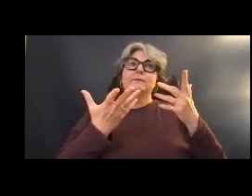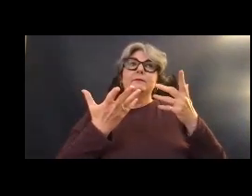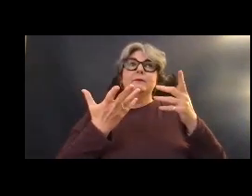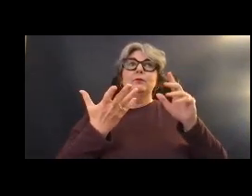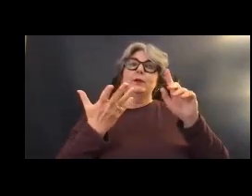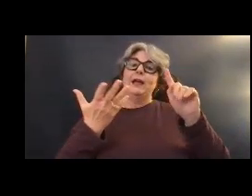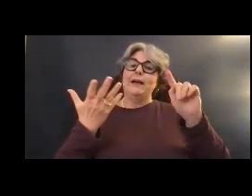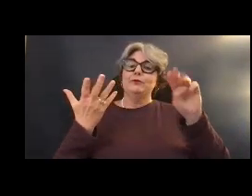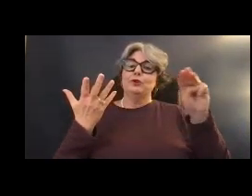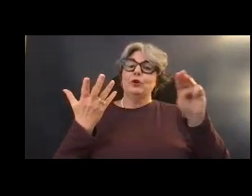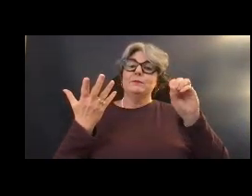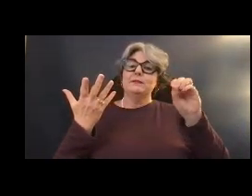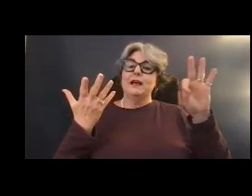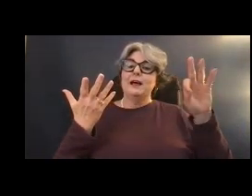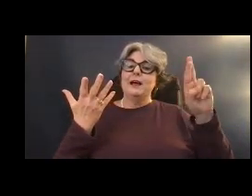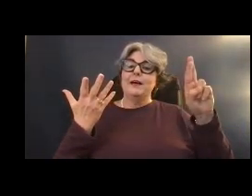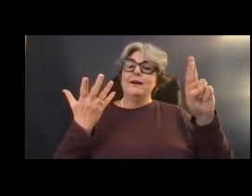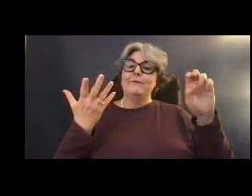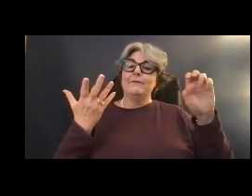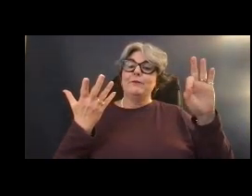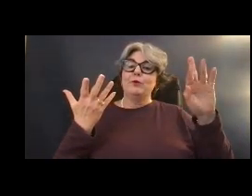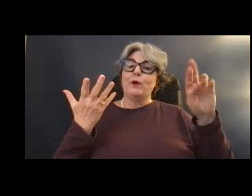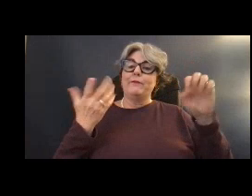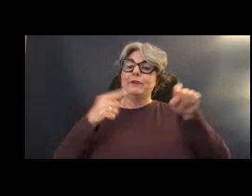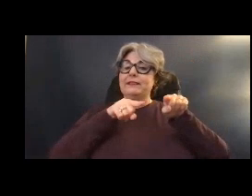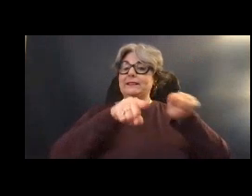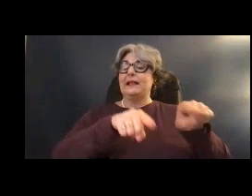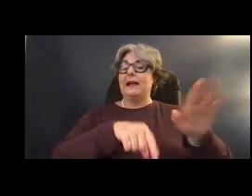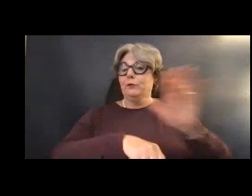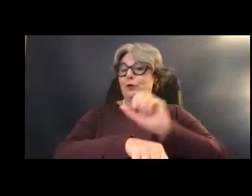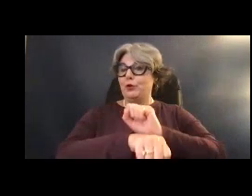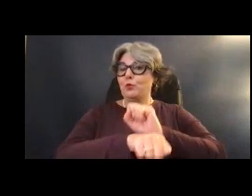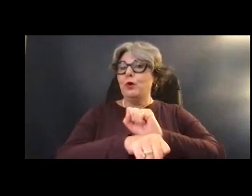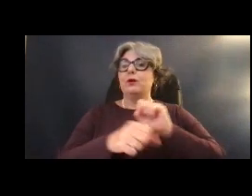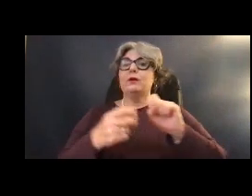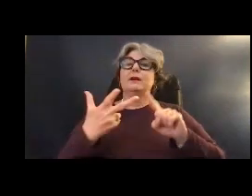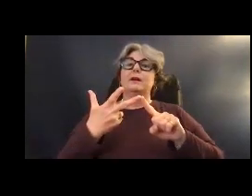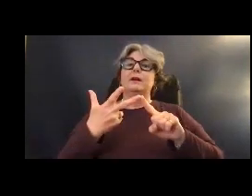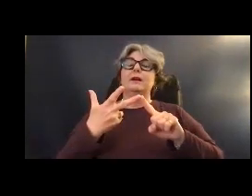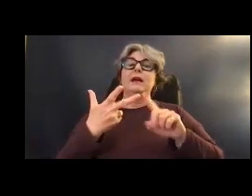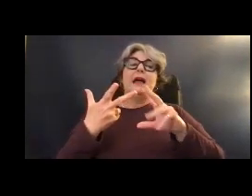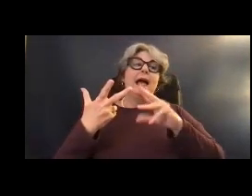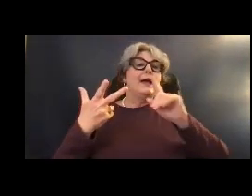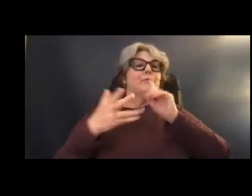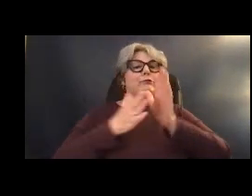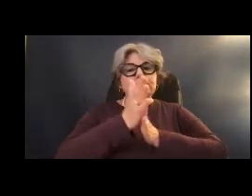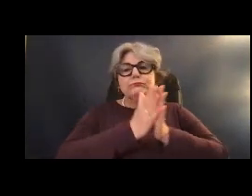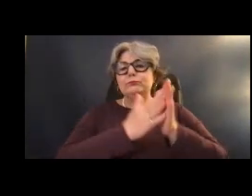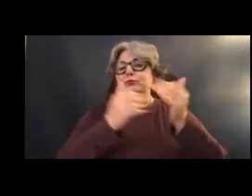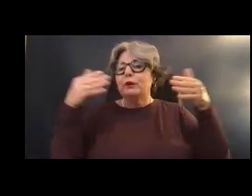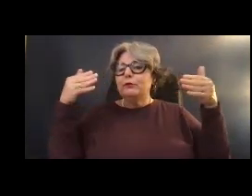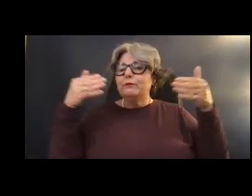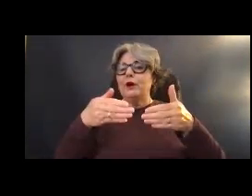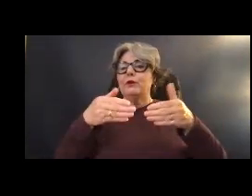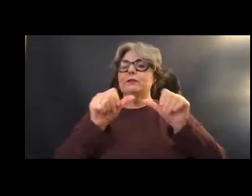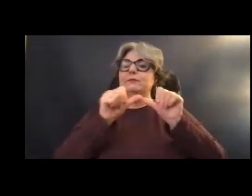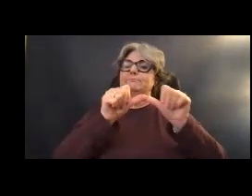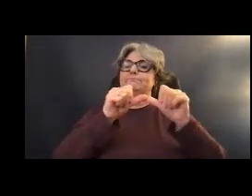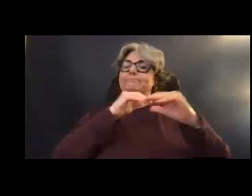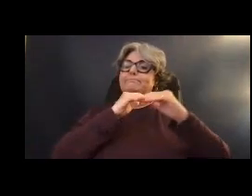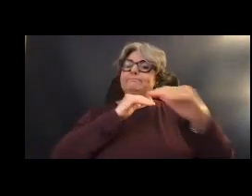review to see if it aligns with what you're doing. And again, it's just, we're really trying to focus on the